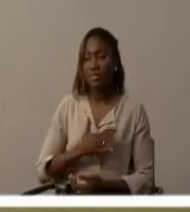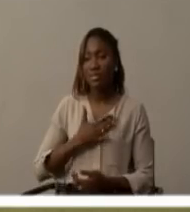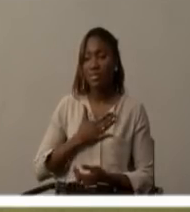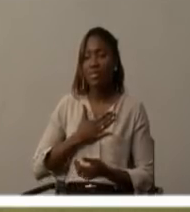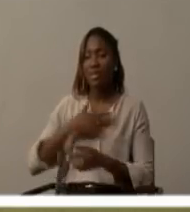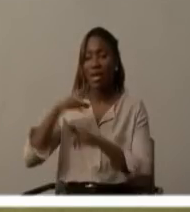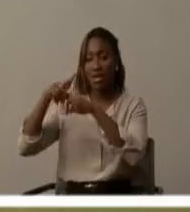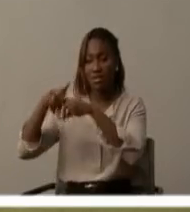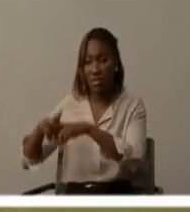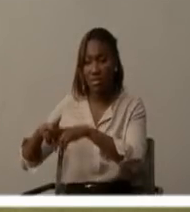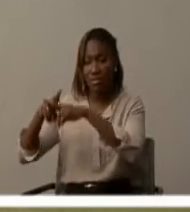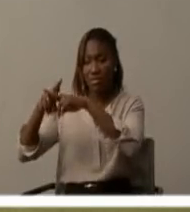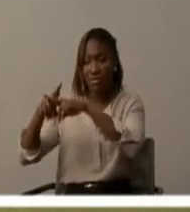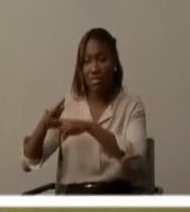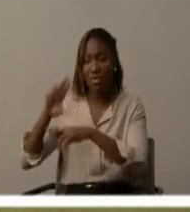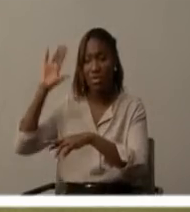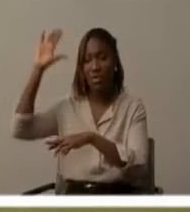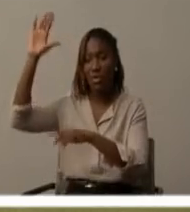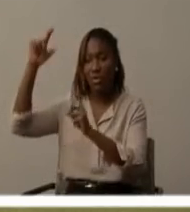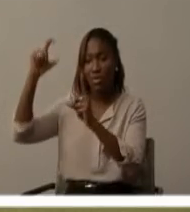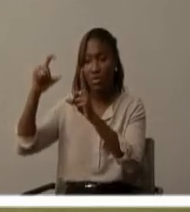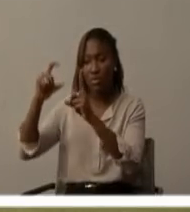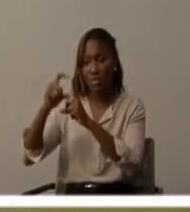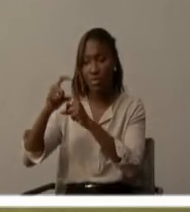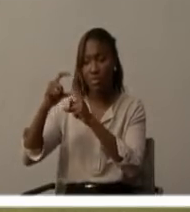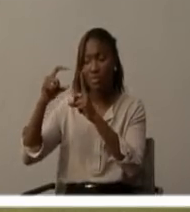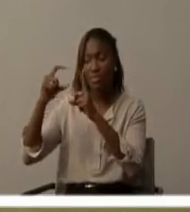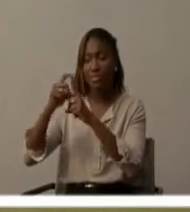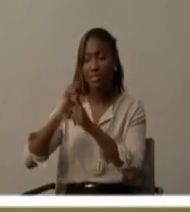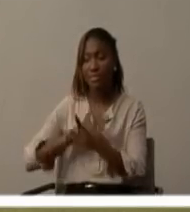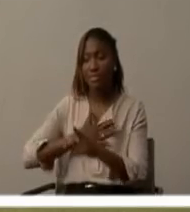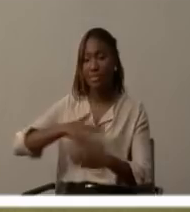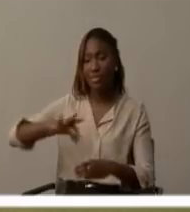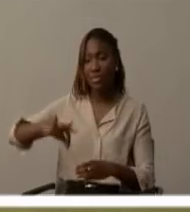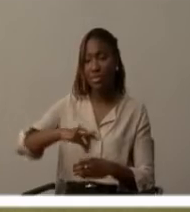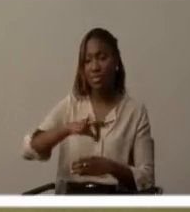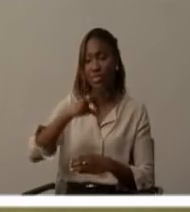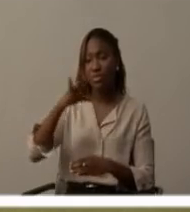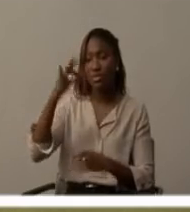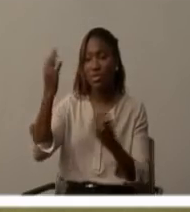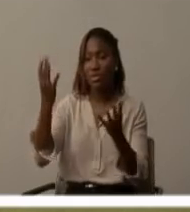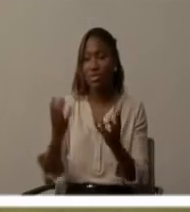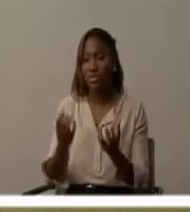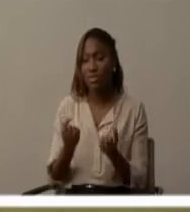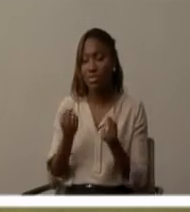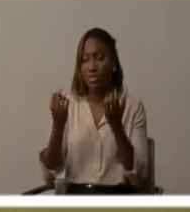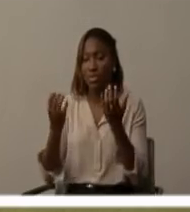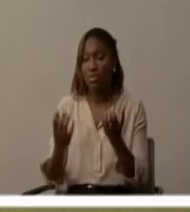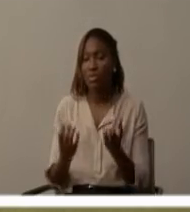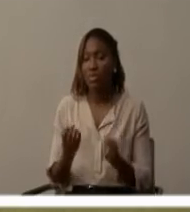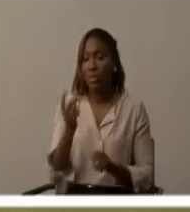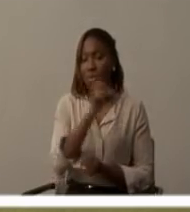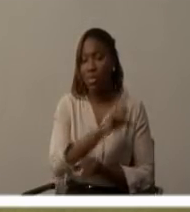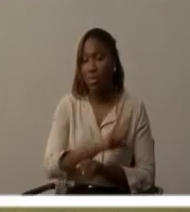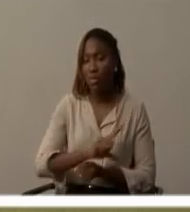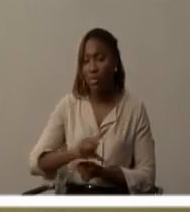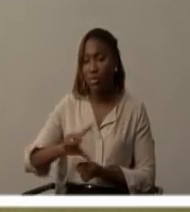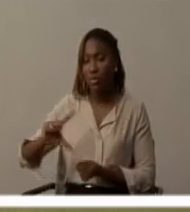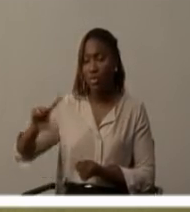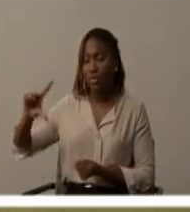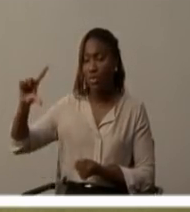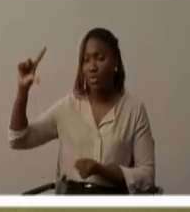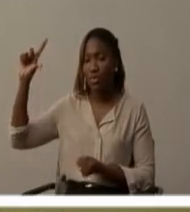on his word. My soul is longing for the Lord